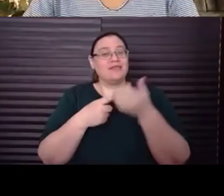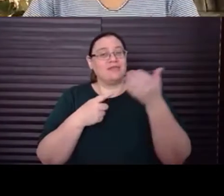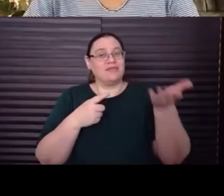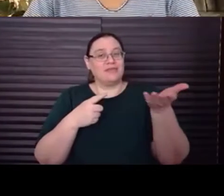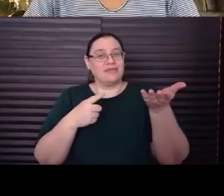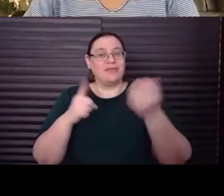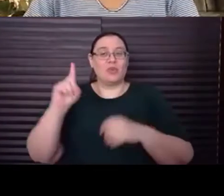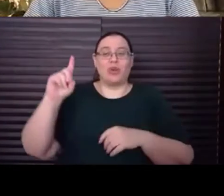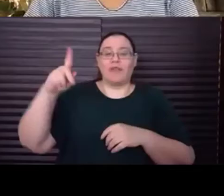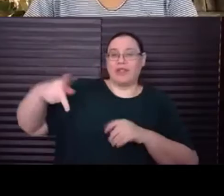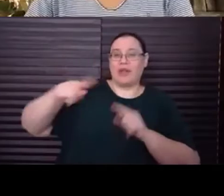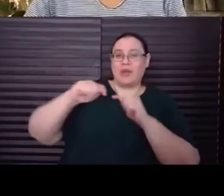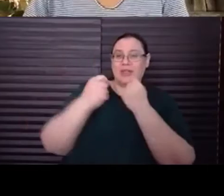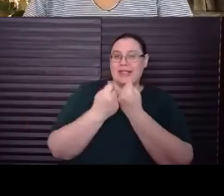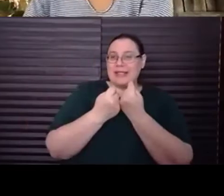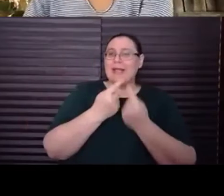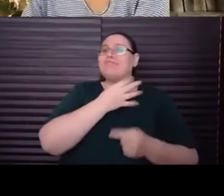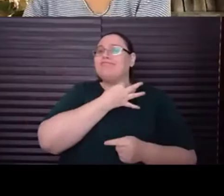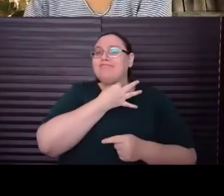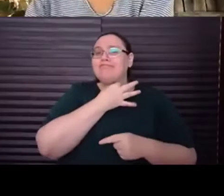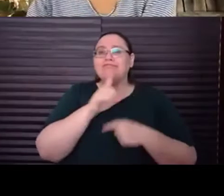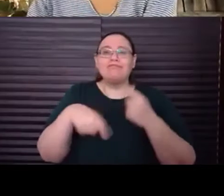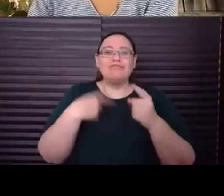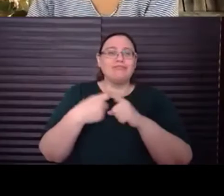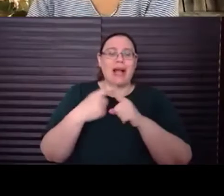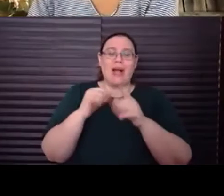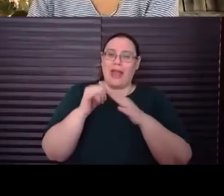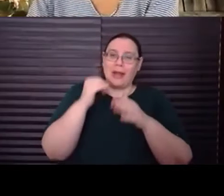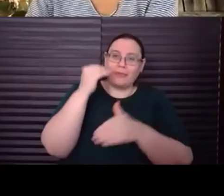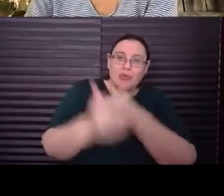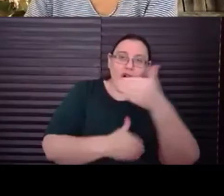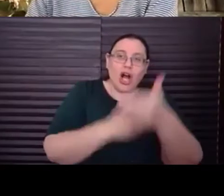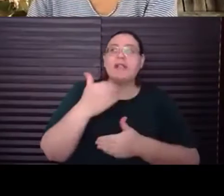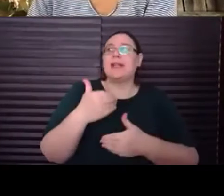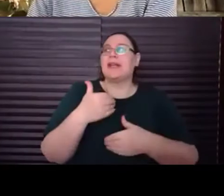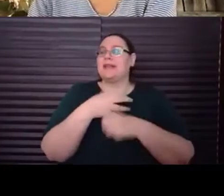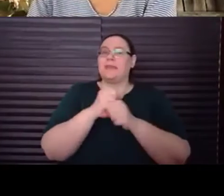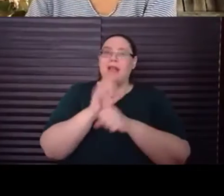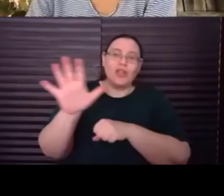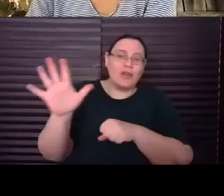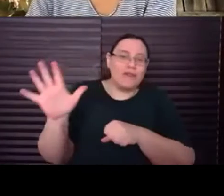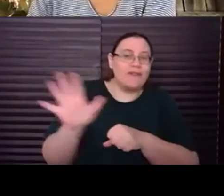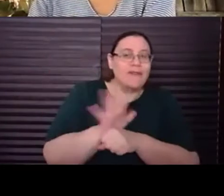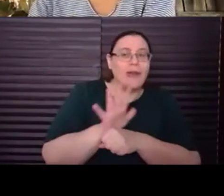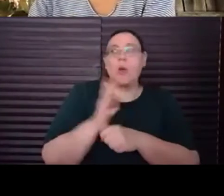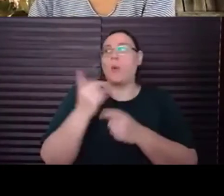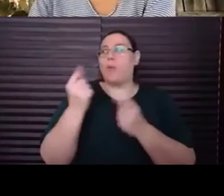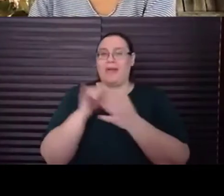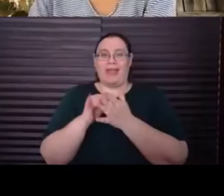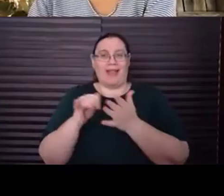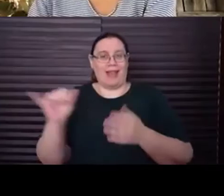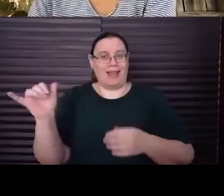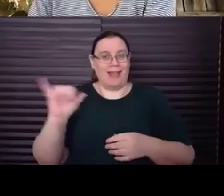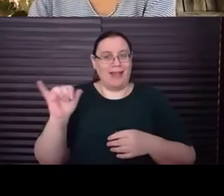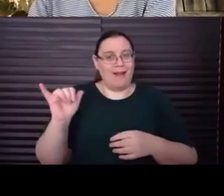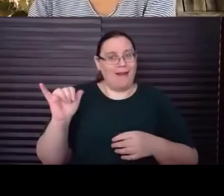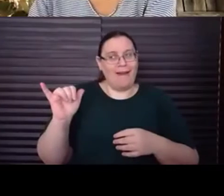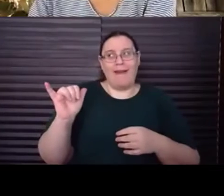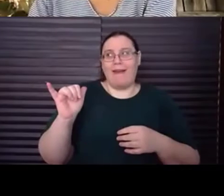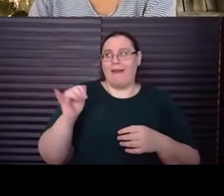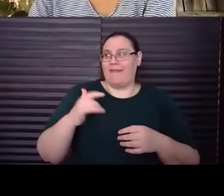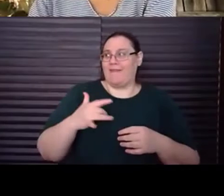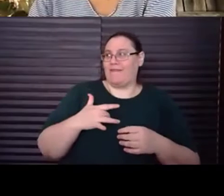from the Dwarfopsychosis team. I want to hear about the process, making your film. What was it like to find out you guys